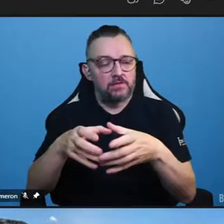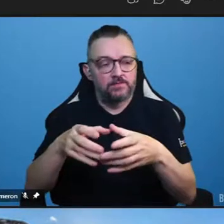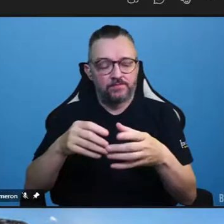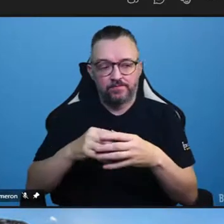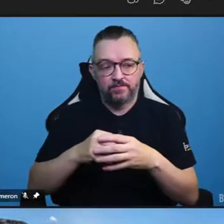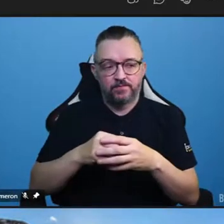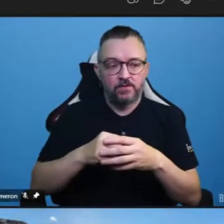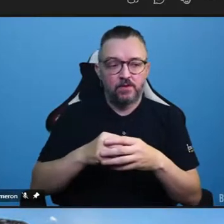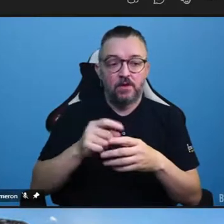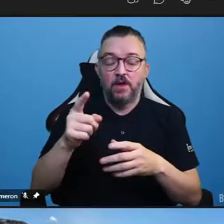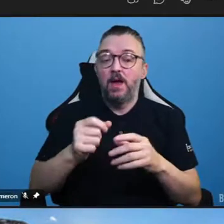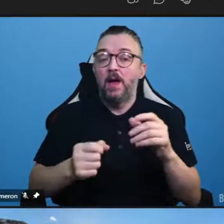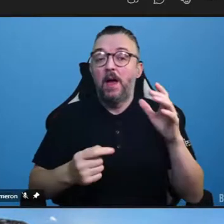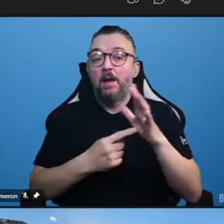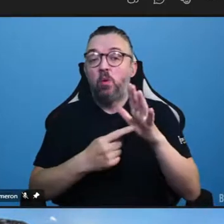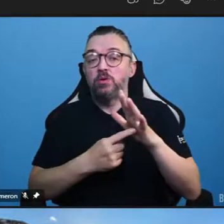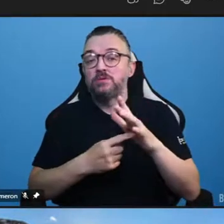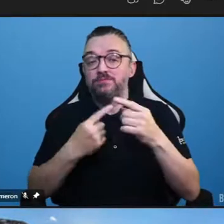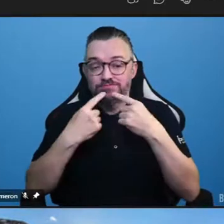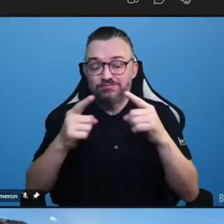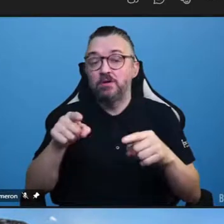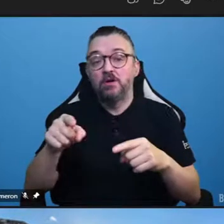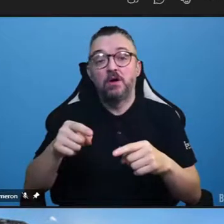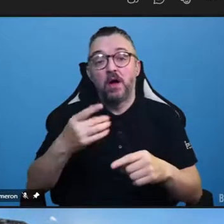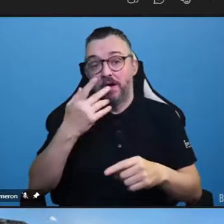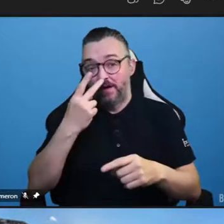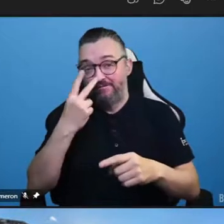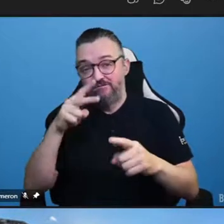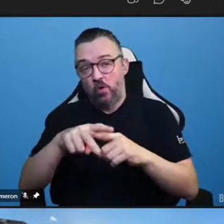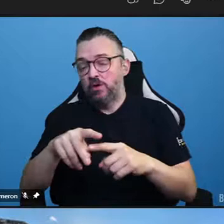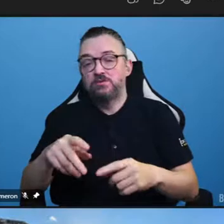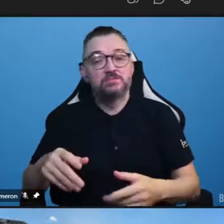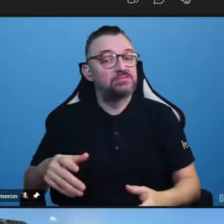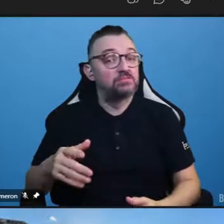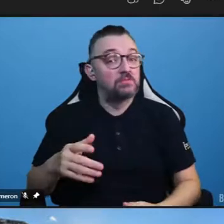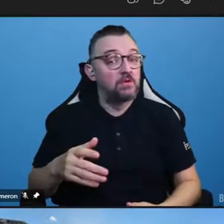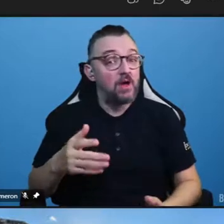I think an important point to note is they're not new fraud risks, they all did exist